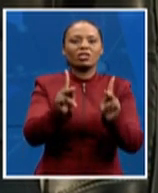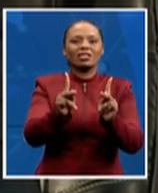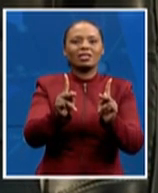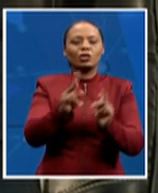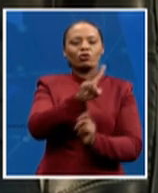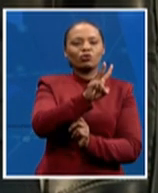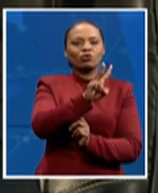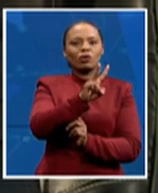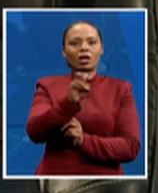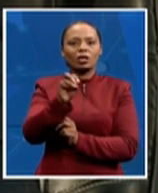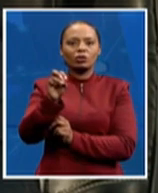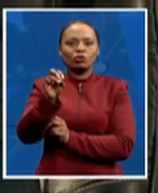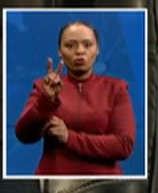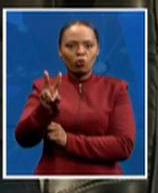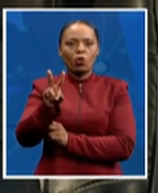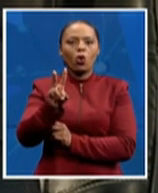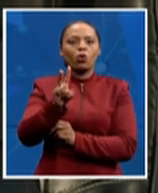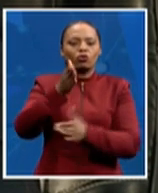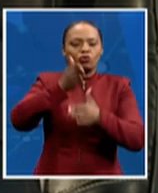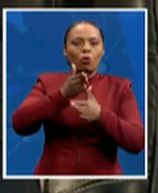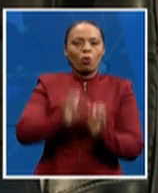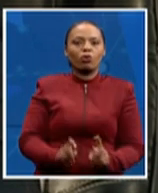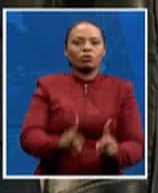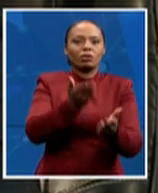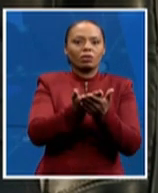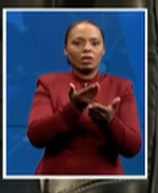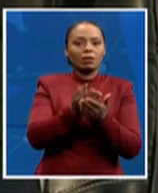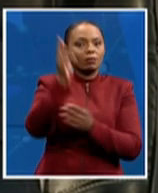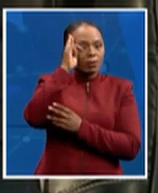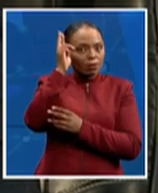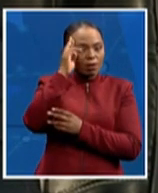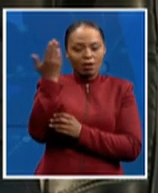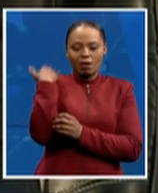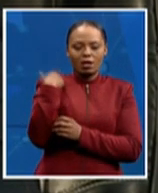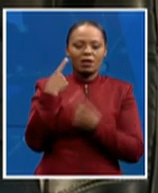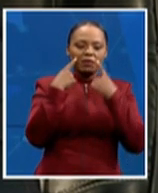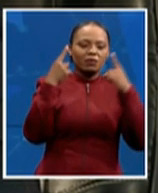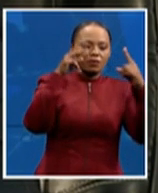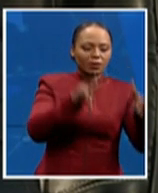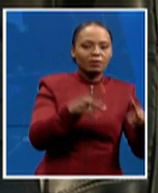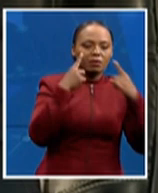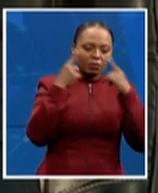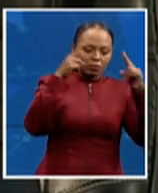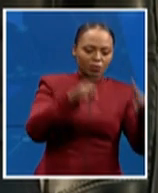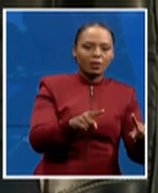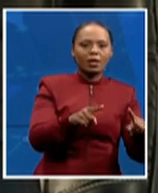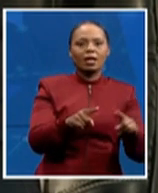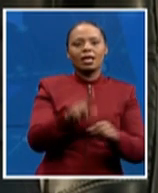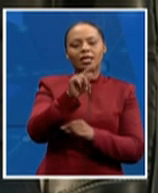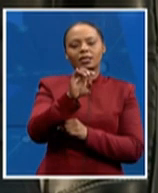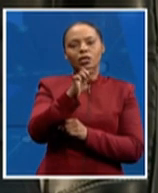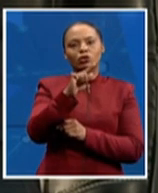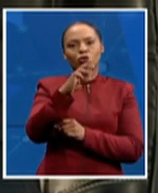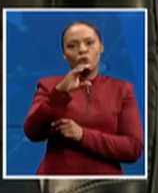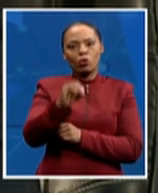visited Pepco Logistic Facility, which is a 1.5 billion facility at the